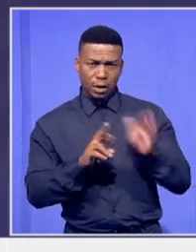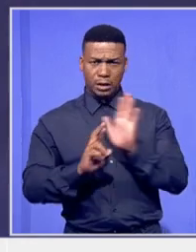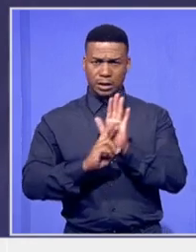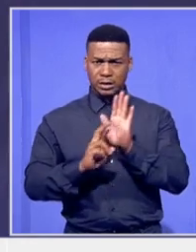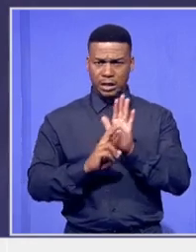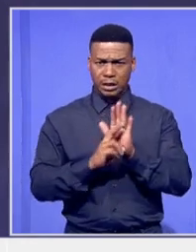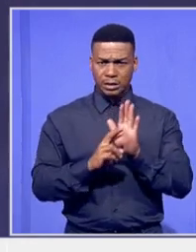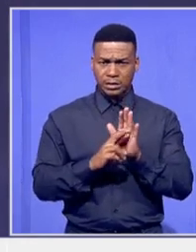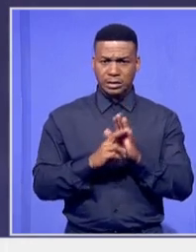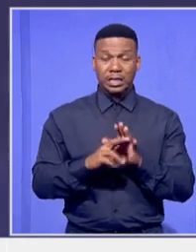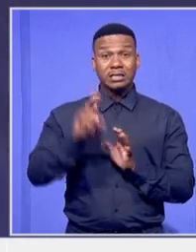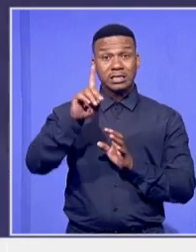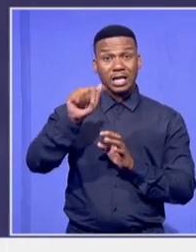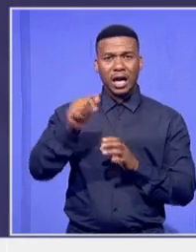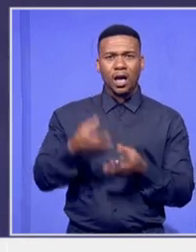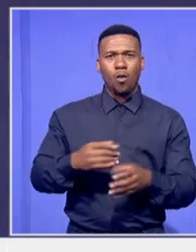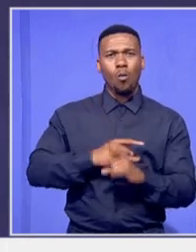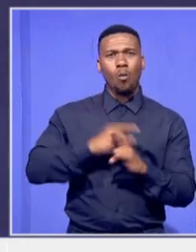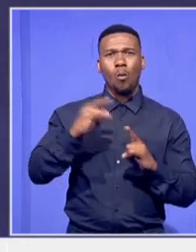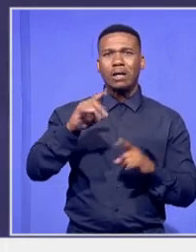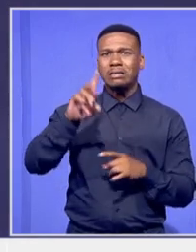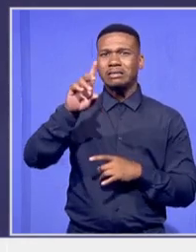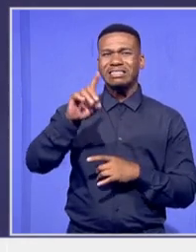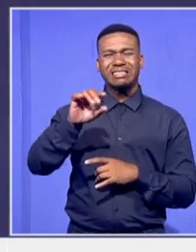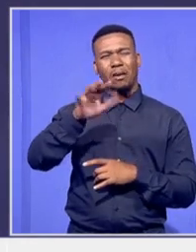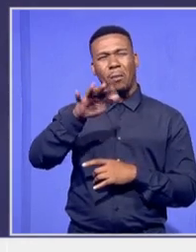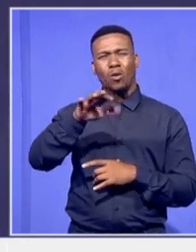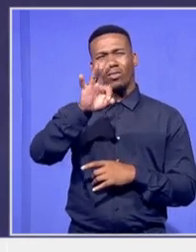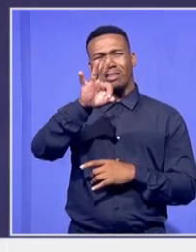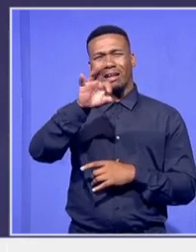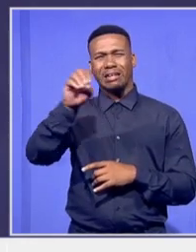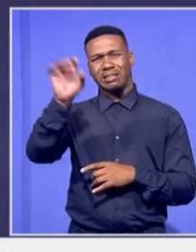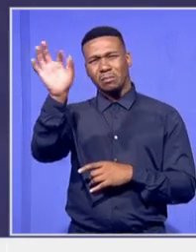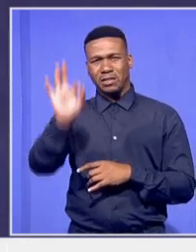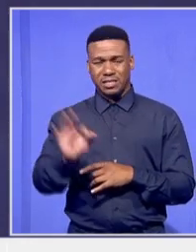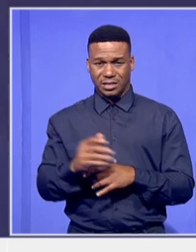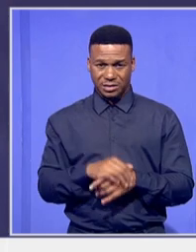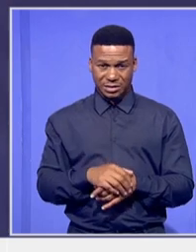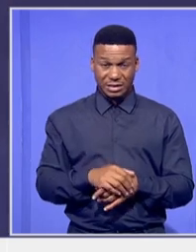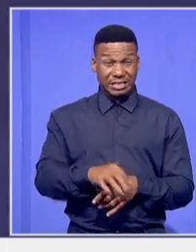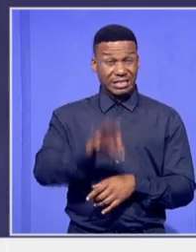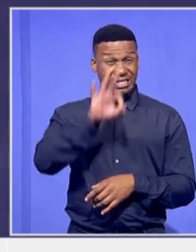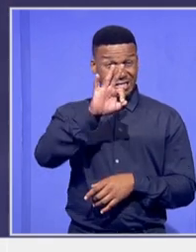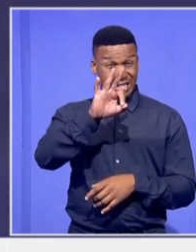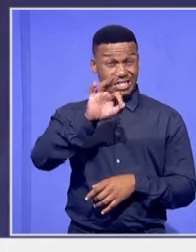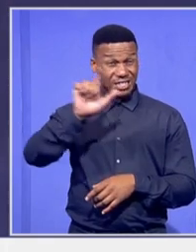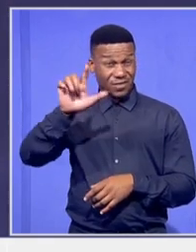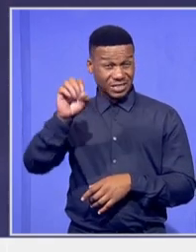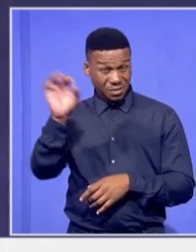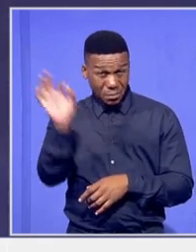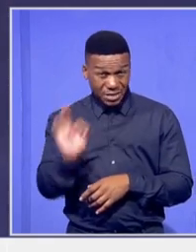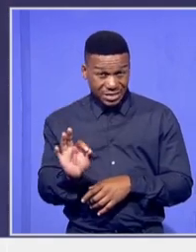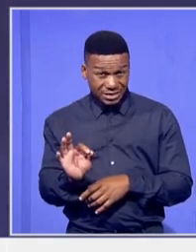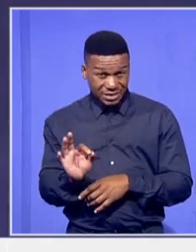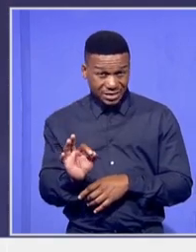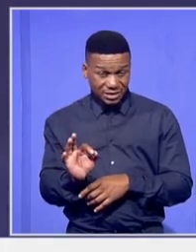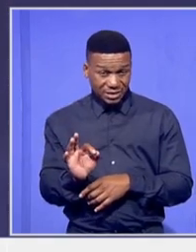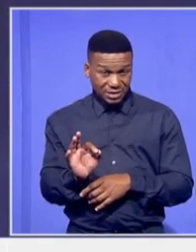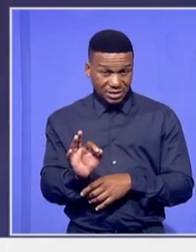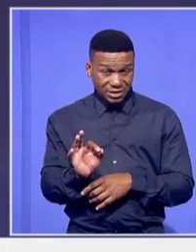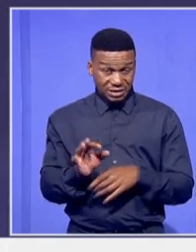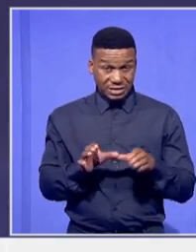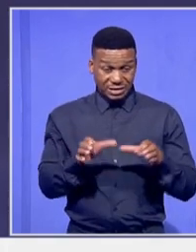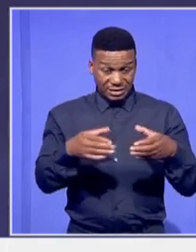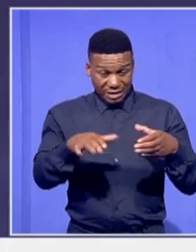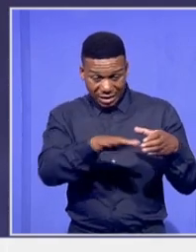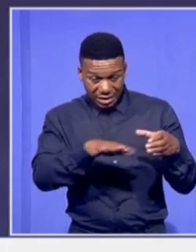370%, Democrats. For the DA to grow our support 370% in a Nyanga ward